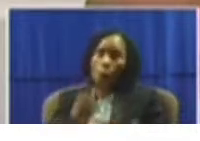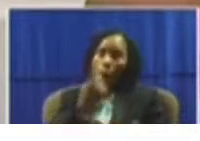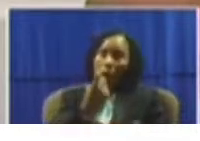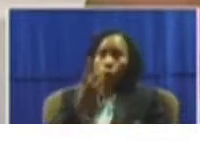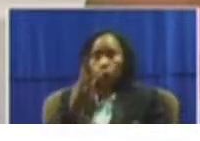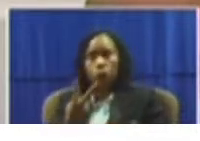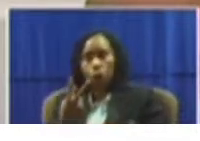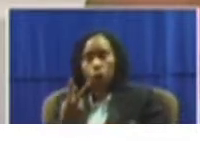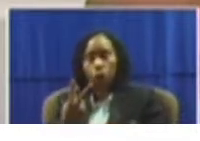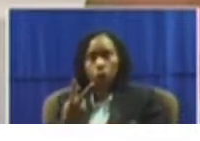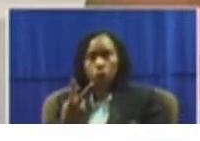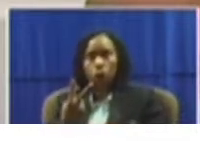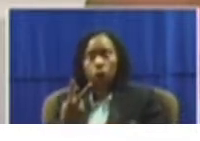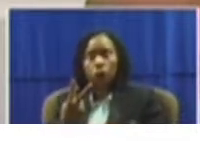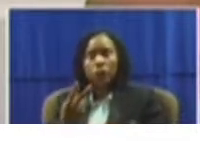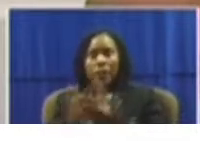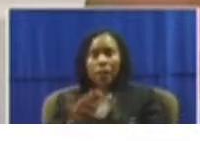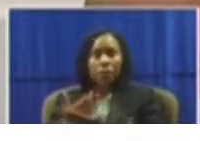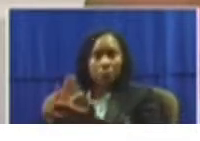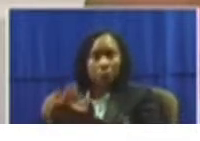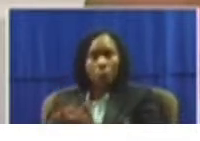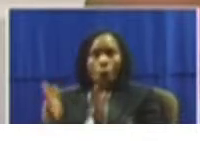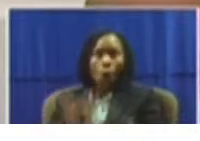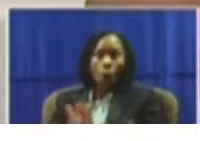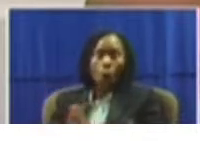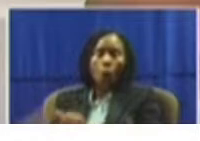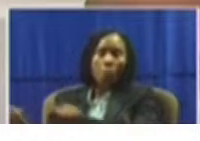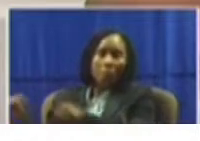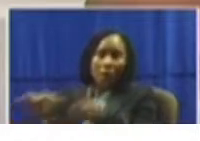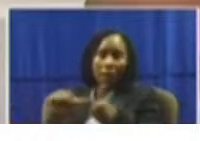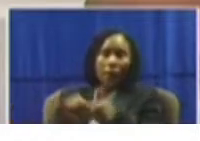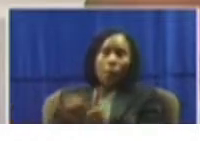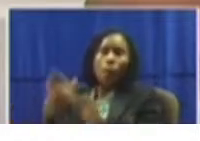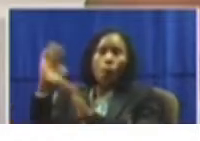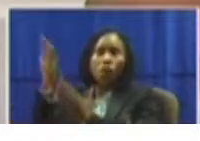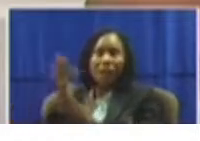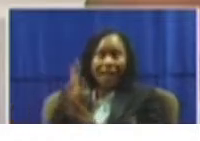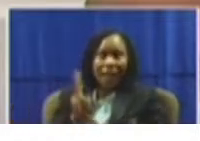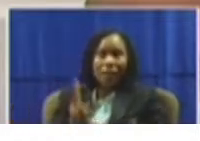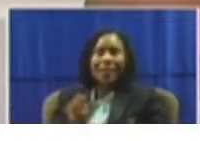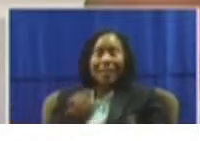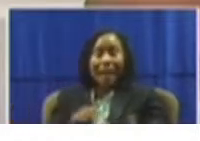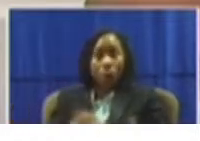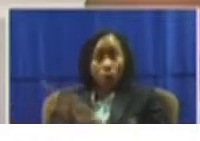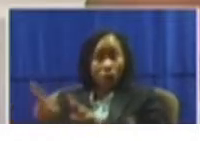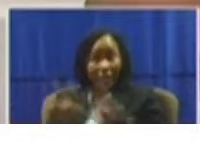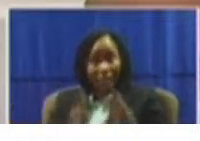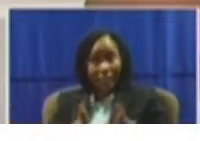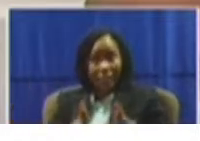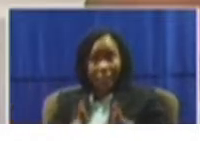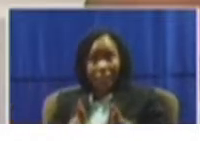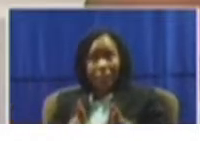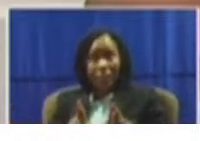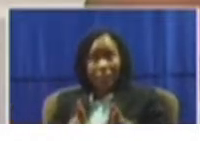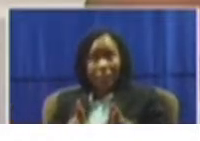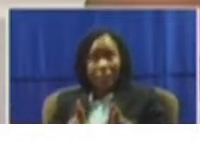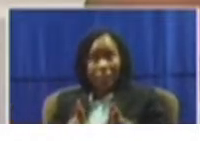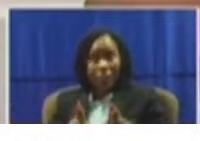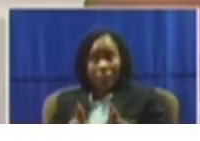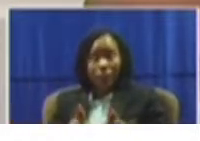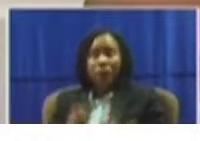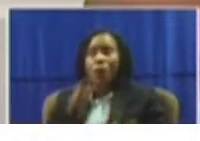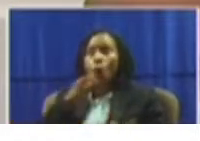or alternatively, bring your motion once again when you want to, when you're ready, in consultation with